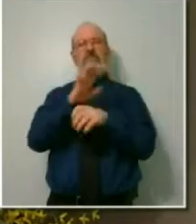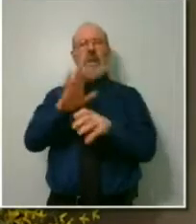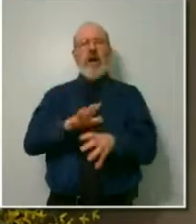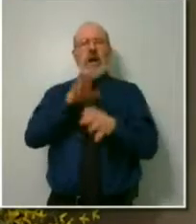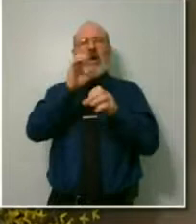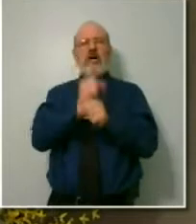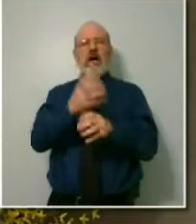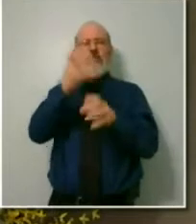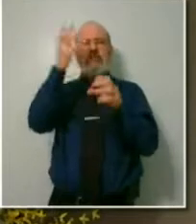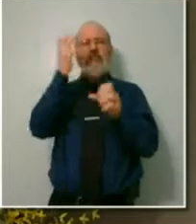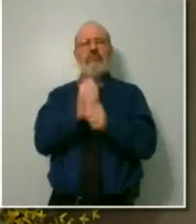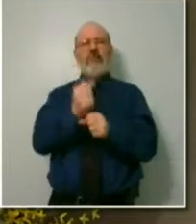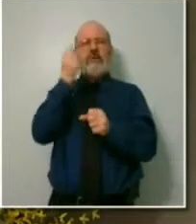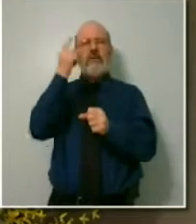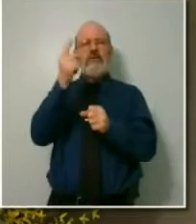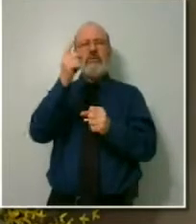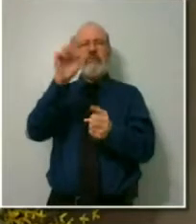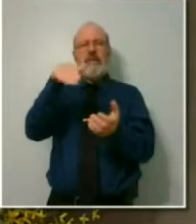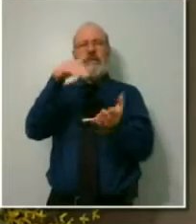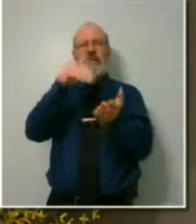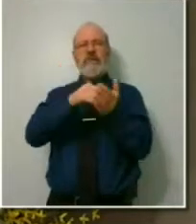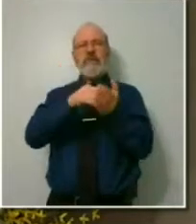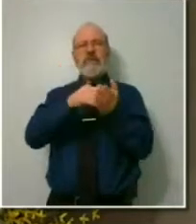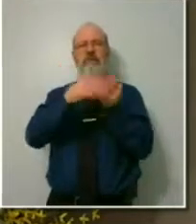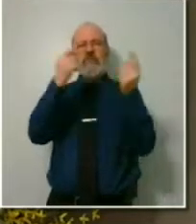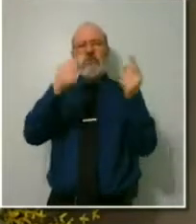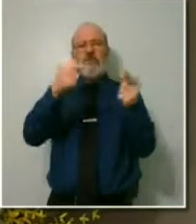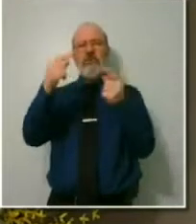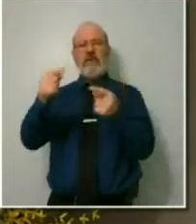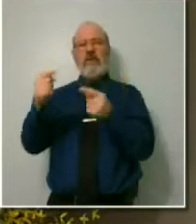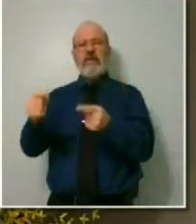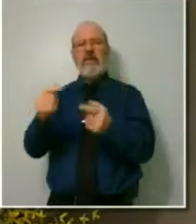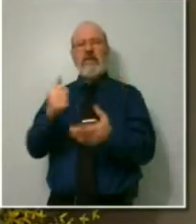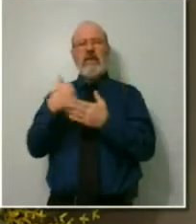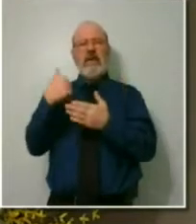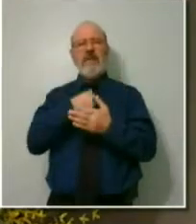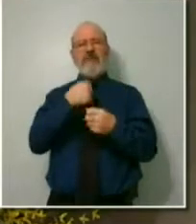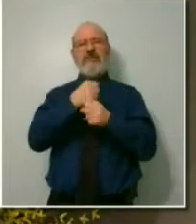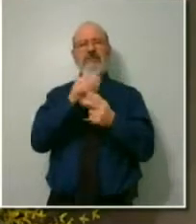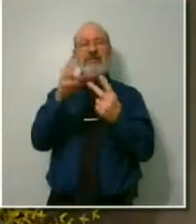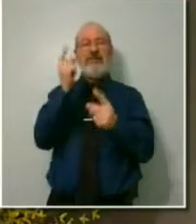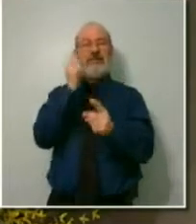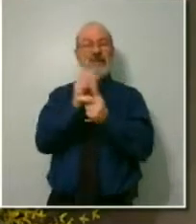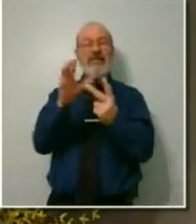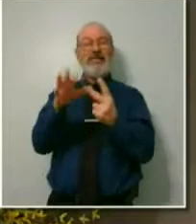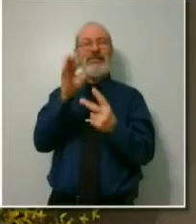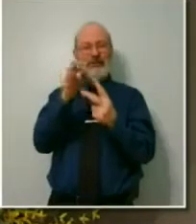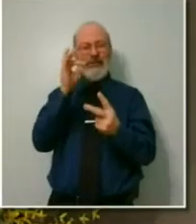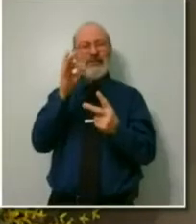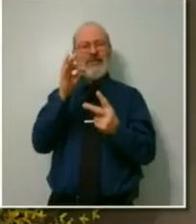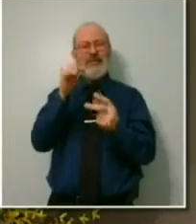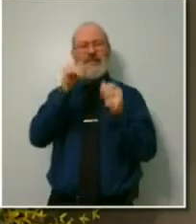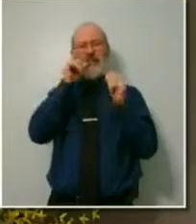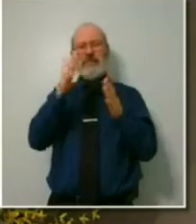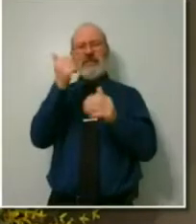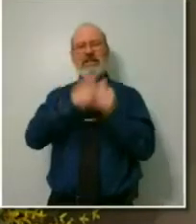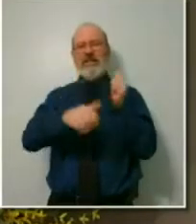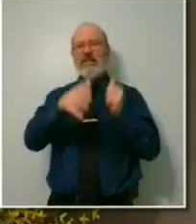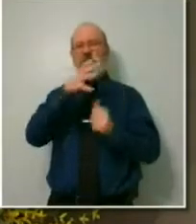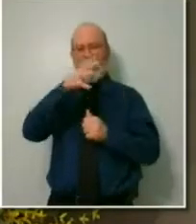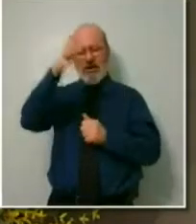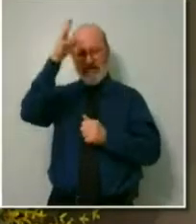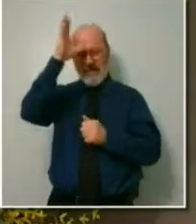in you in the midst of our circumstances. Help us to make the right choice. Father, bless every mom, dad, boy, and